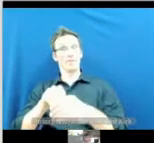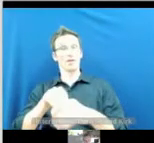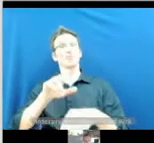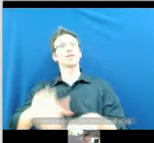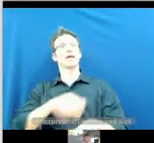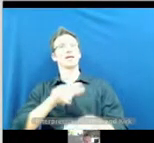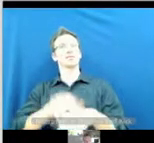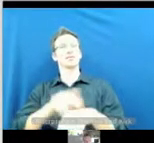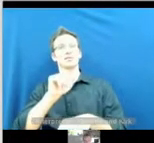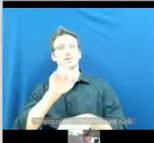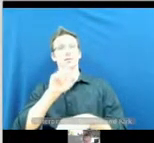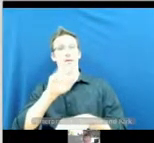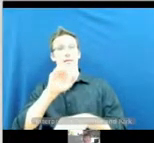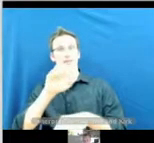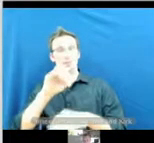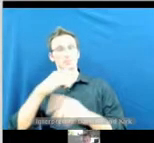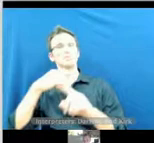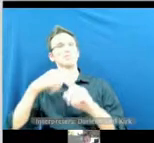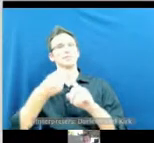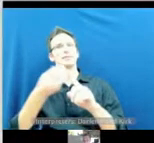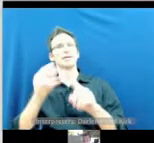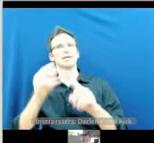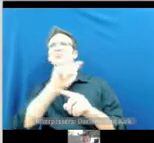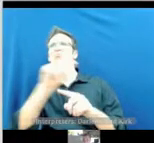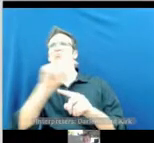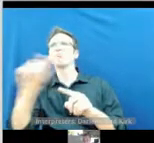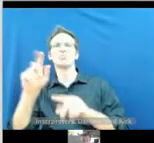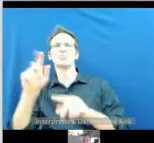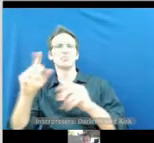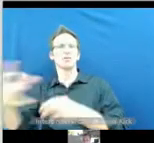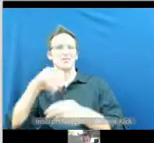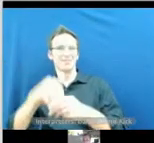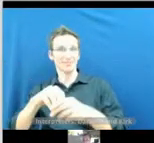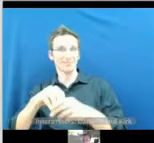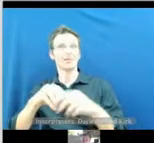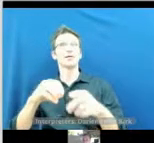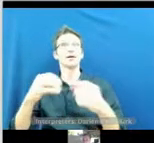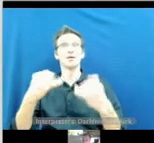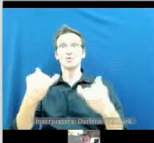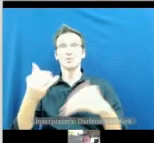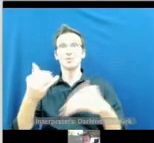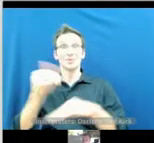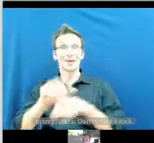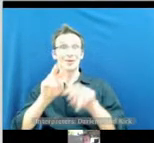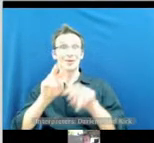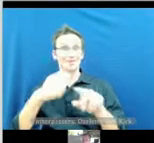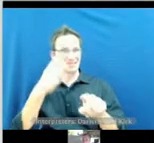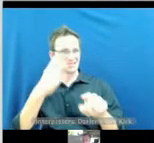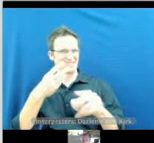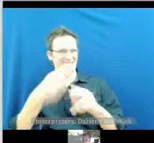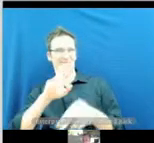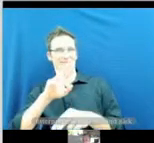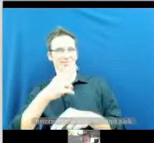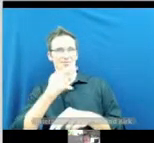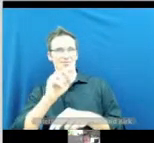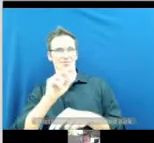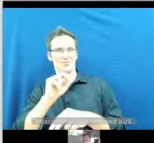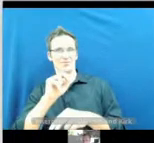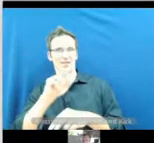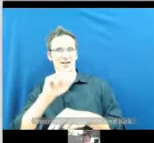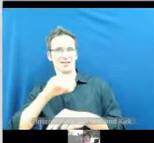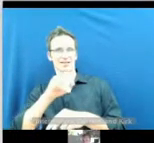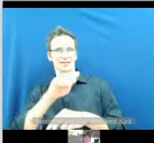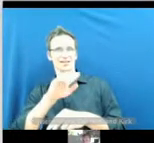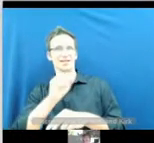of my colleagues, and I believe I see Rhonda Jacobs here online with us tonight, we wanted to address